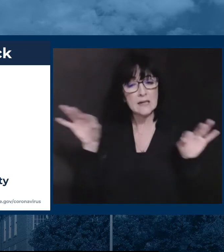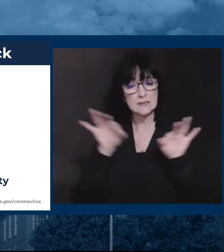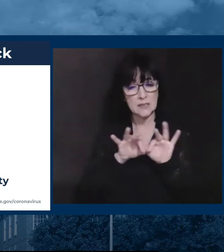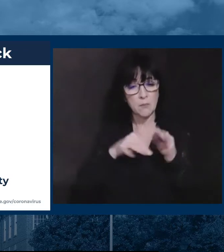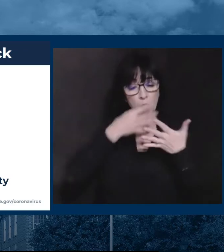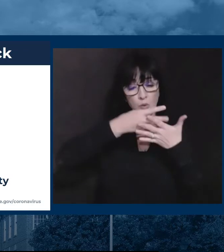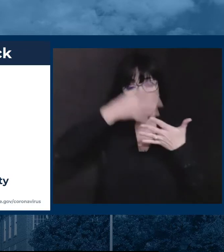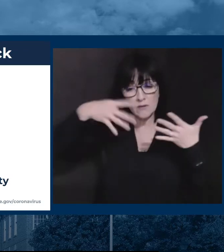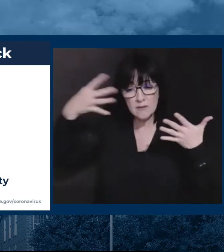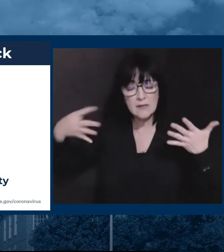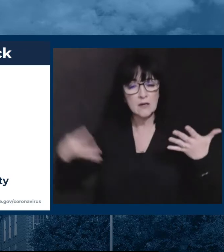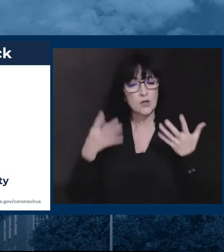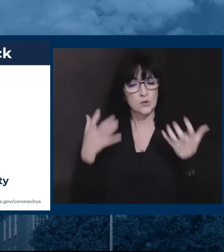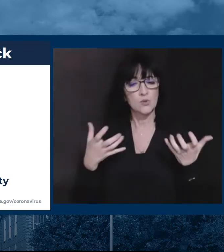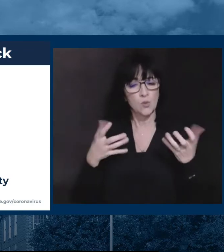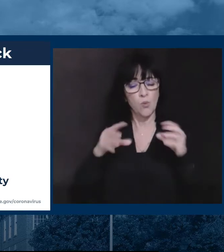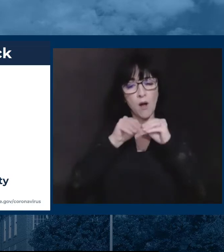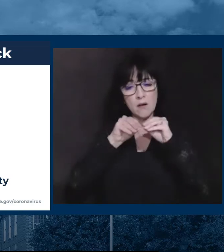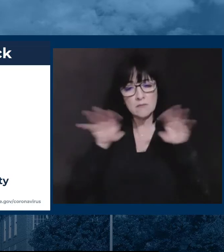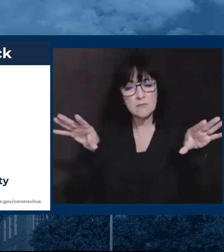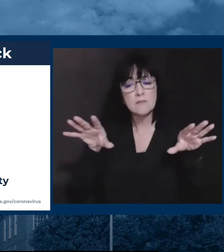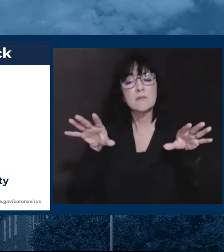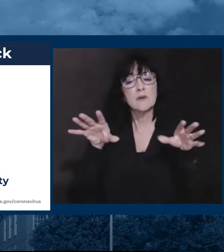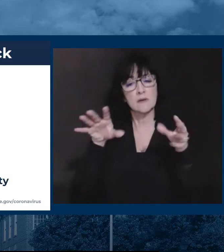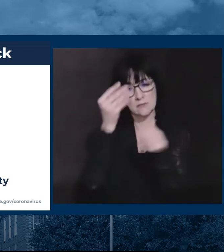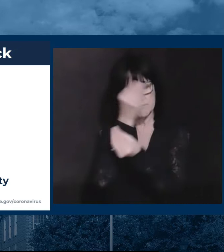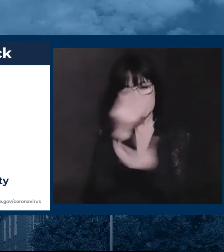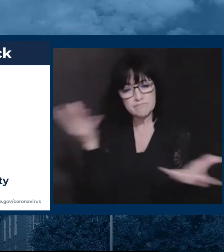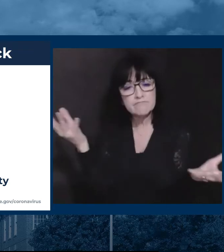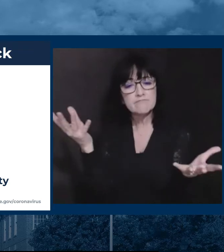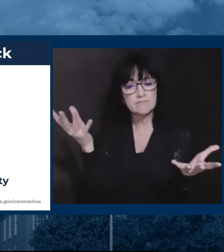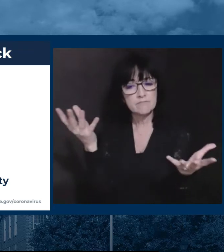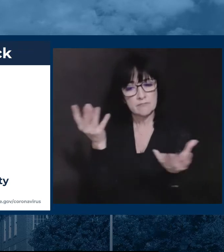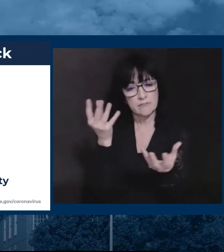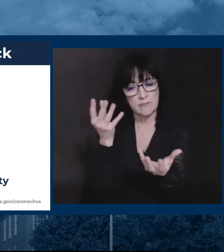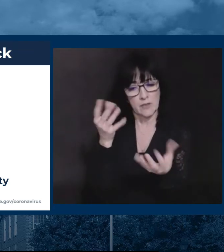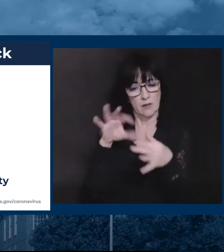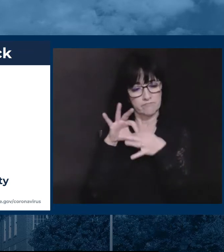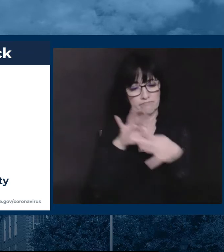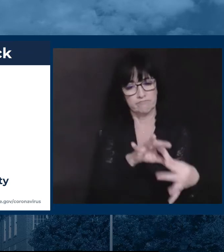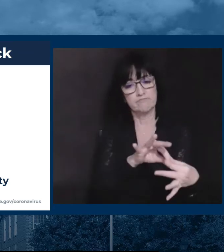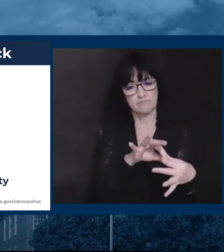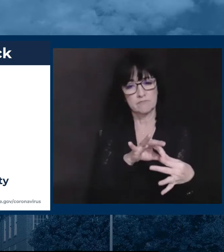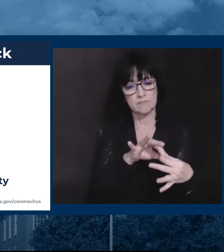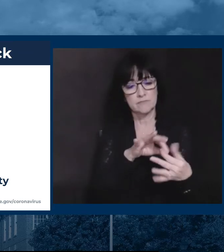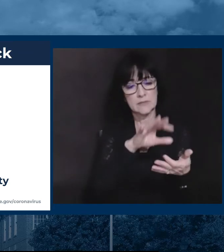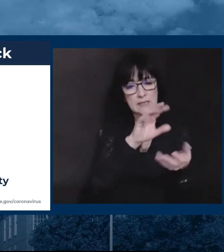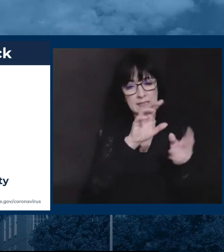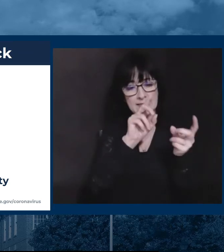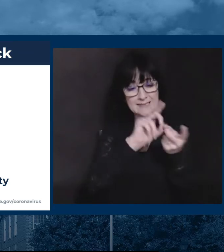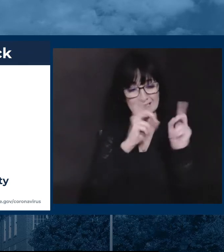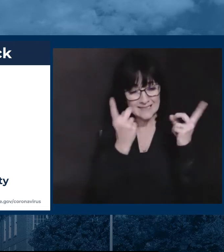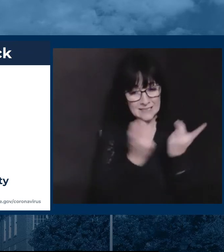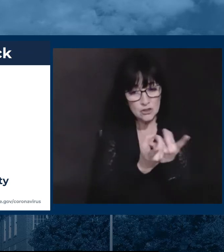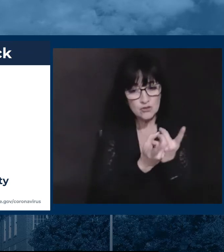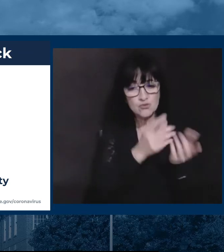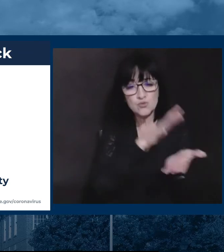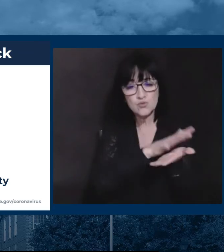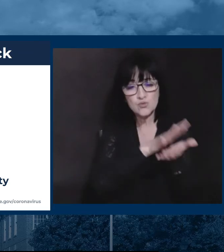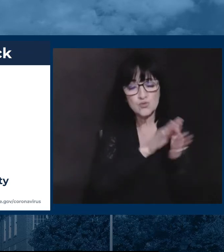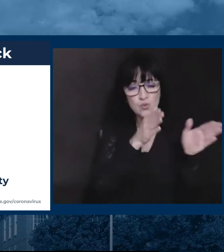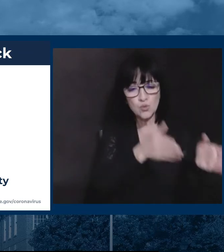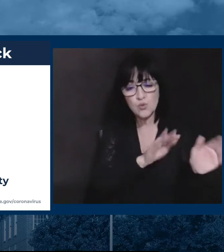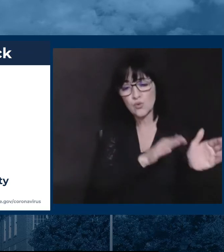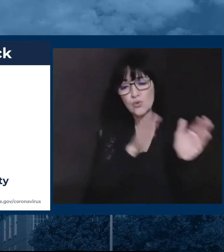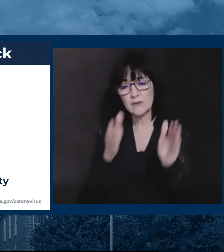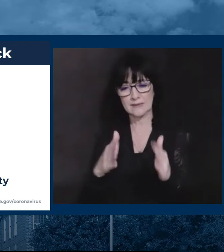statistics, to take care of information that is district oriented and town oriented, county